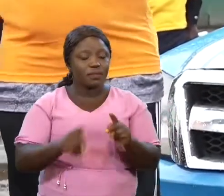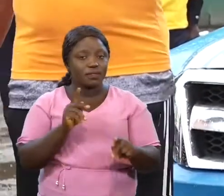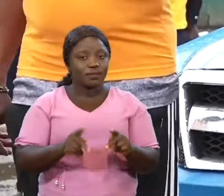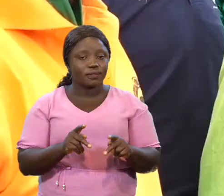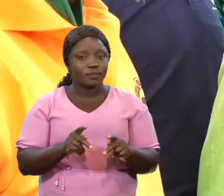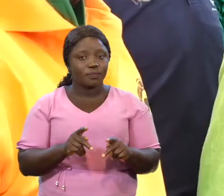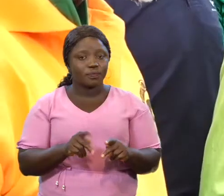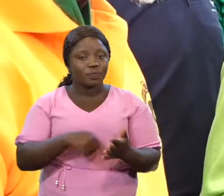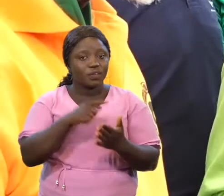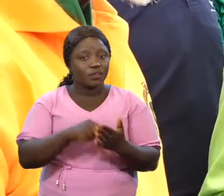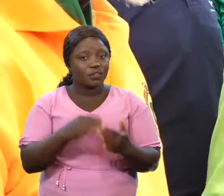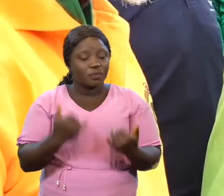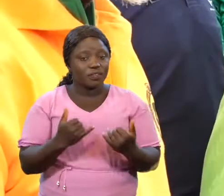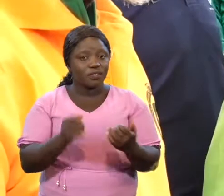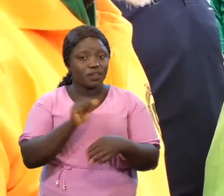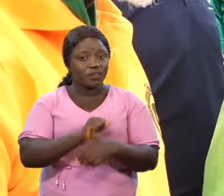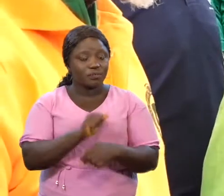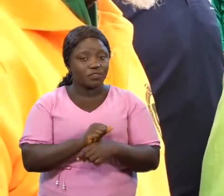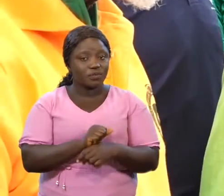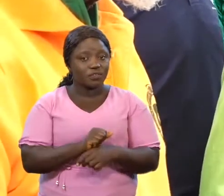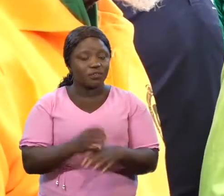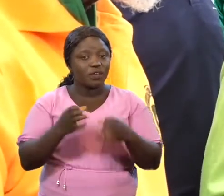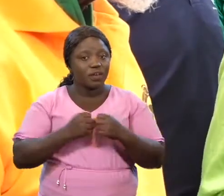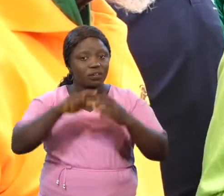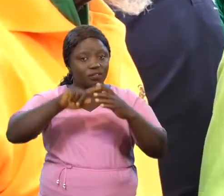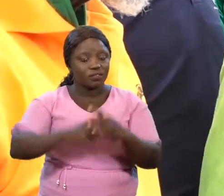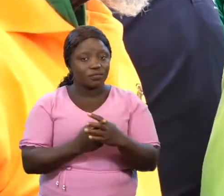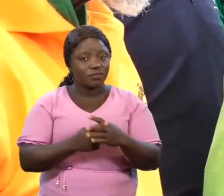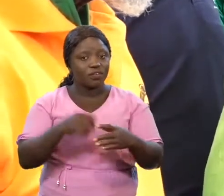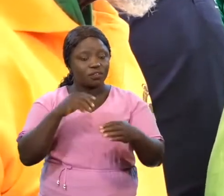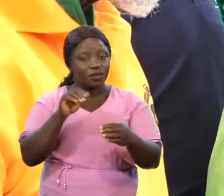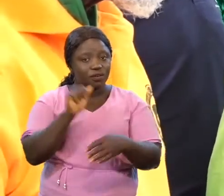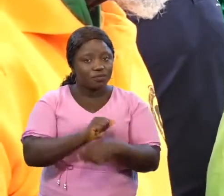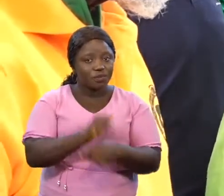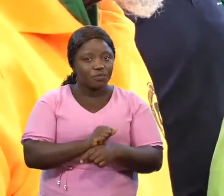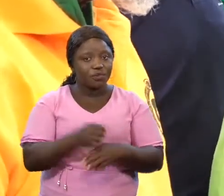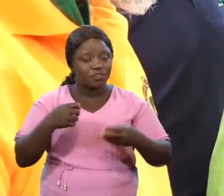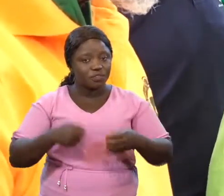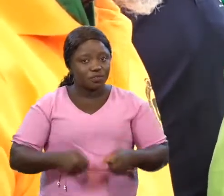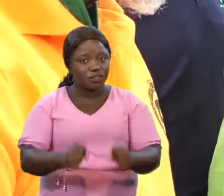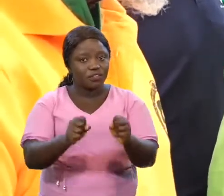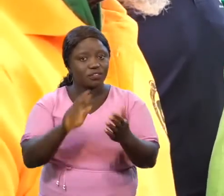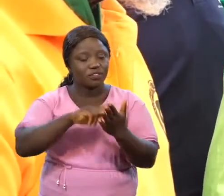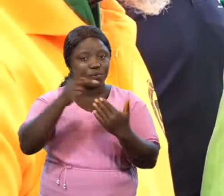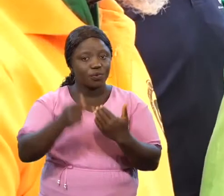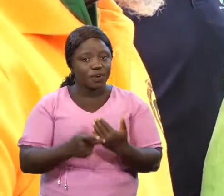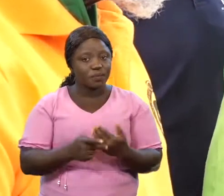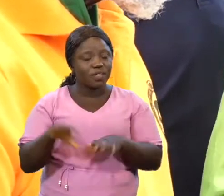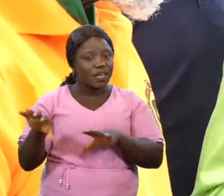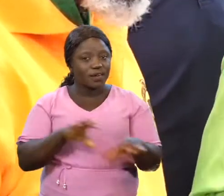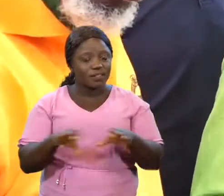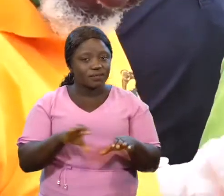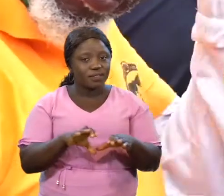Persons. This present administration has instituted frameworks, strategies,